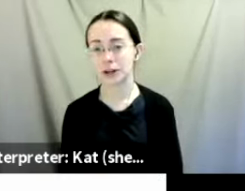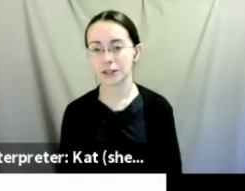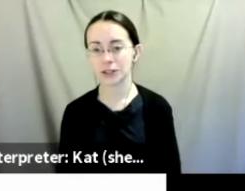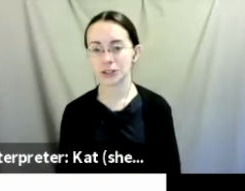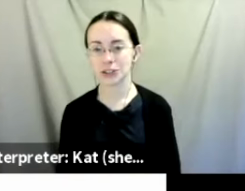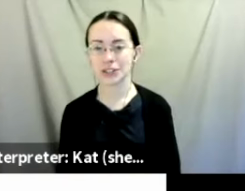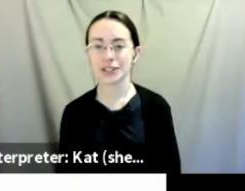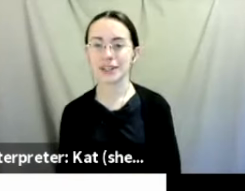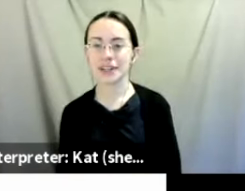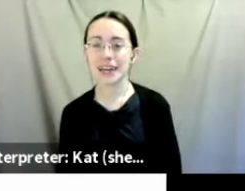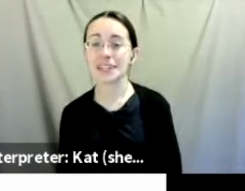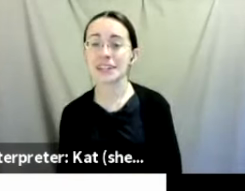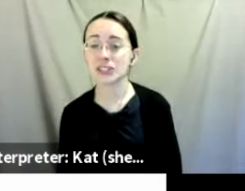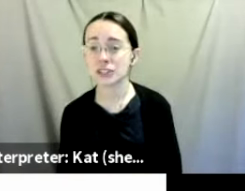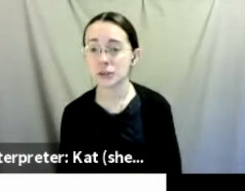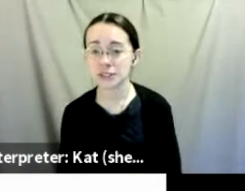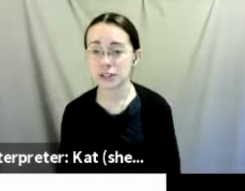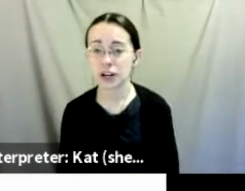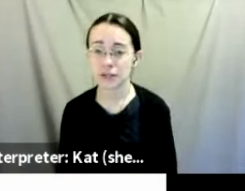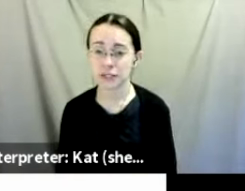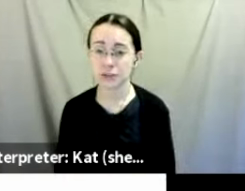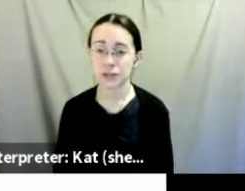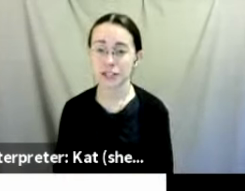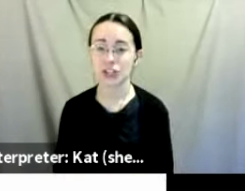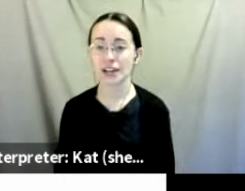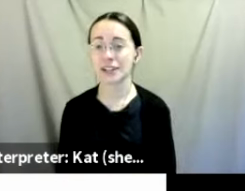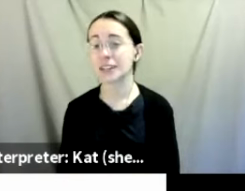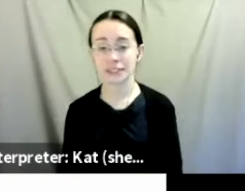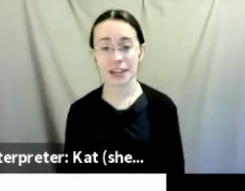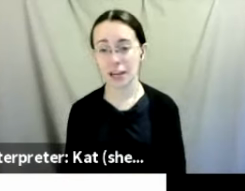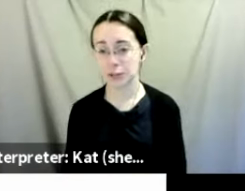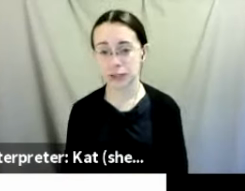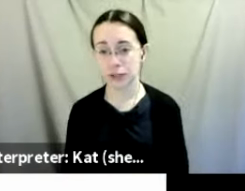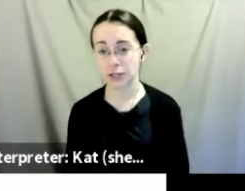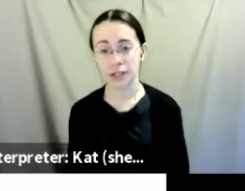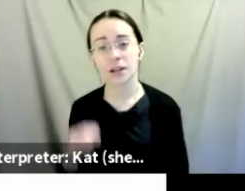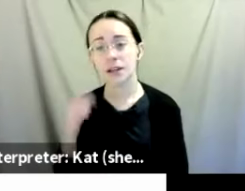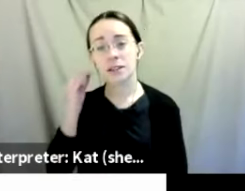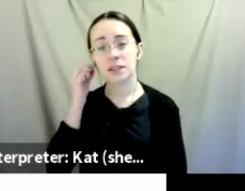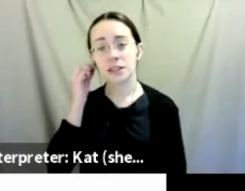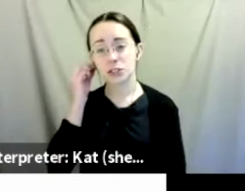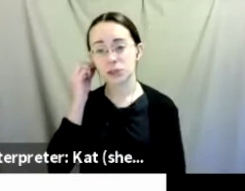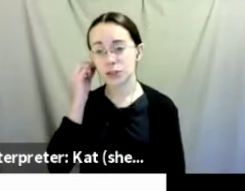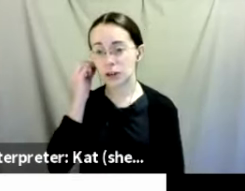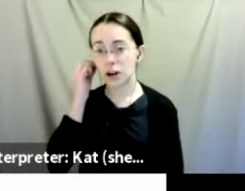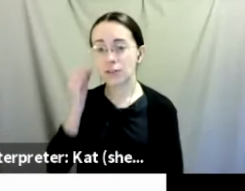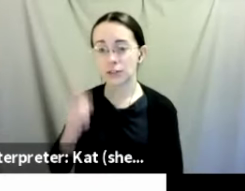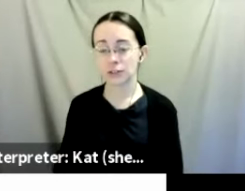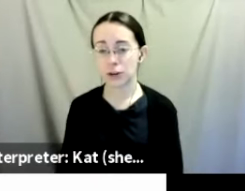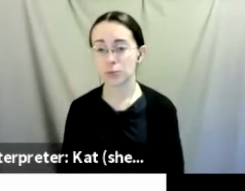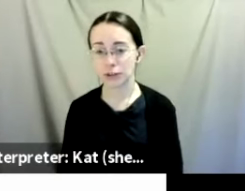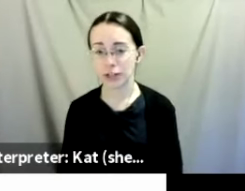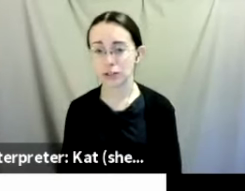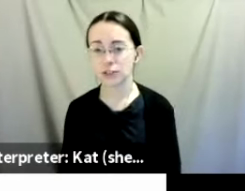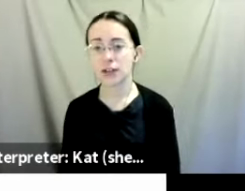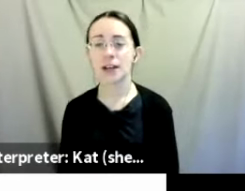until college. And I just noticed a comment that was made in chat. And yes, I absolutely agree that the issues are often